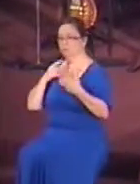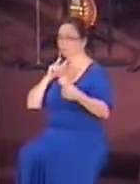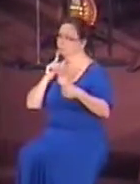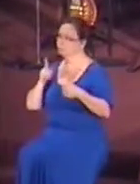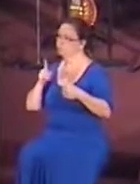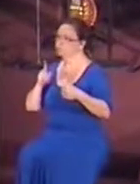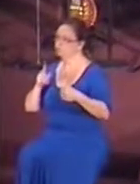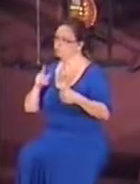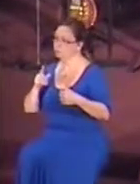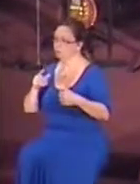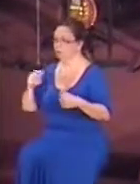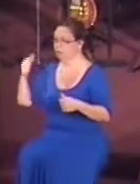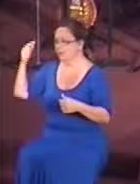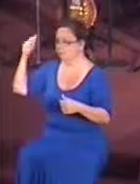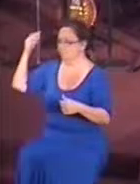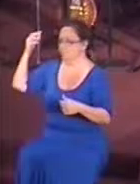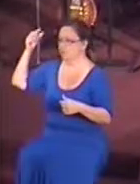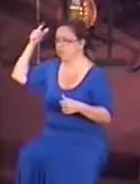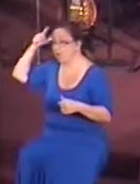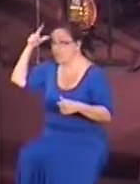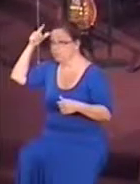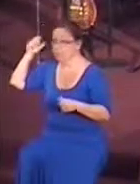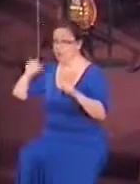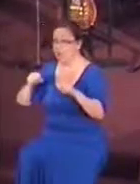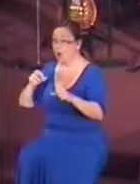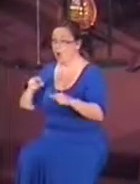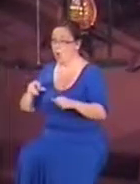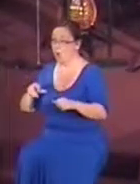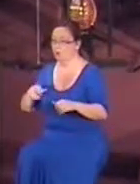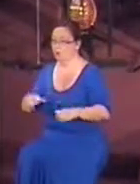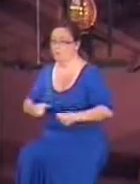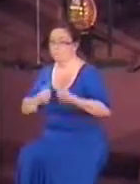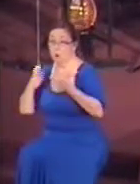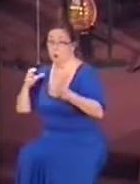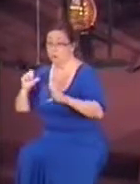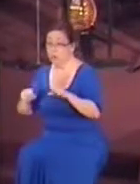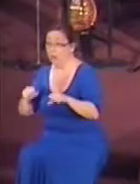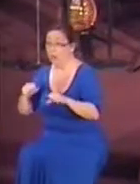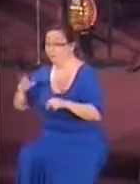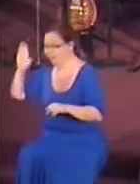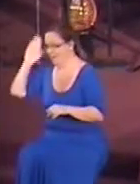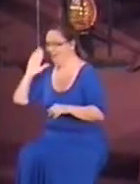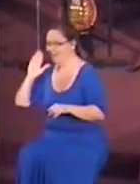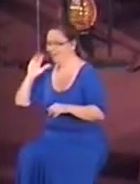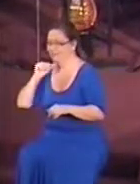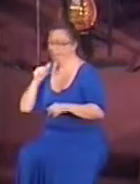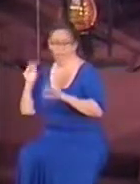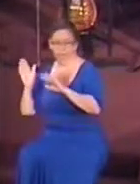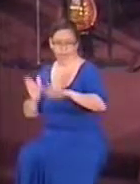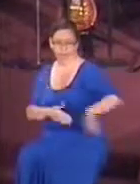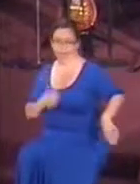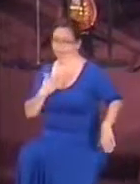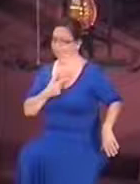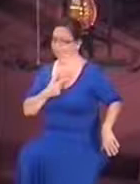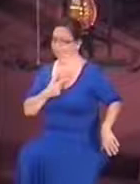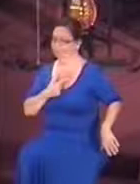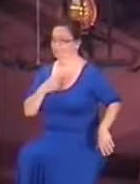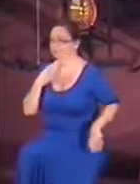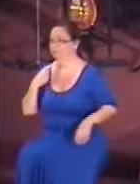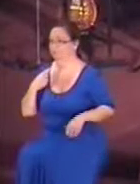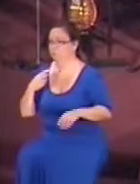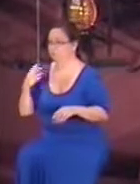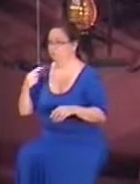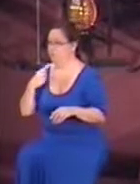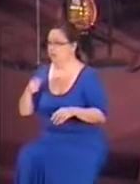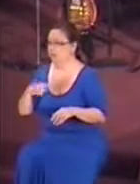emotional doubts. God isn't just going to reject you and push you away and say, "You just don't have enough faith, so you